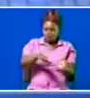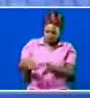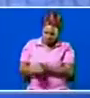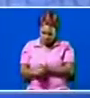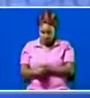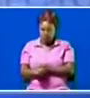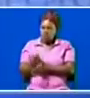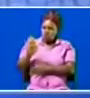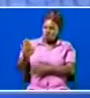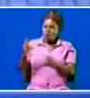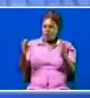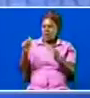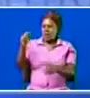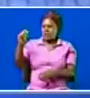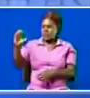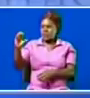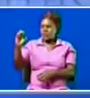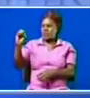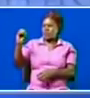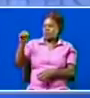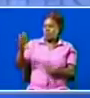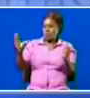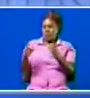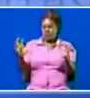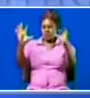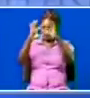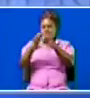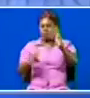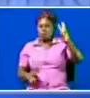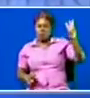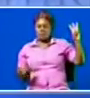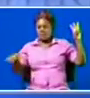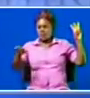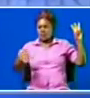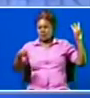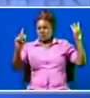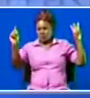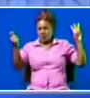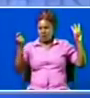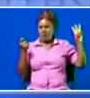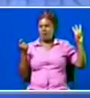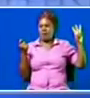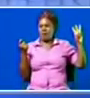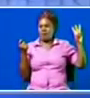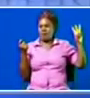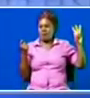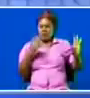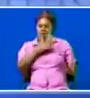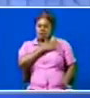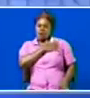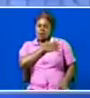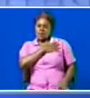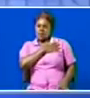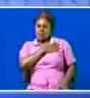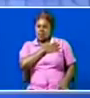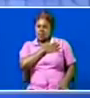Ford Kenya and ANC have set in motion, of course, the merger of the western region of Kenya. As NASA lead,